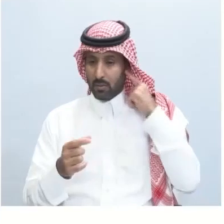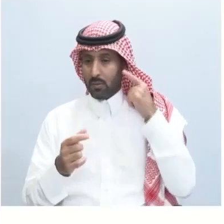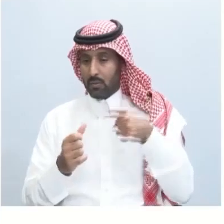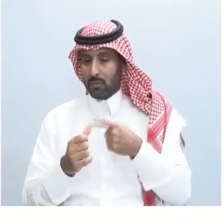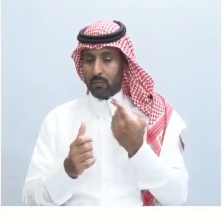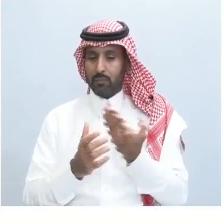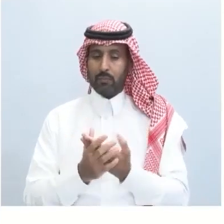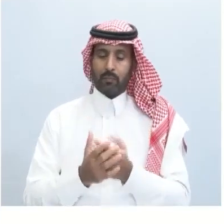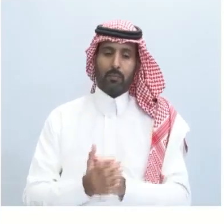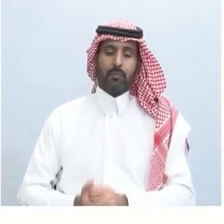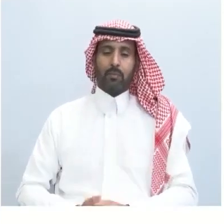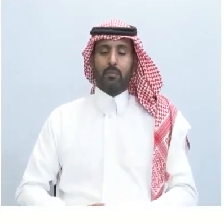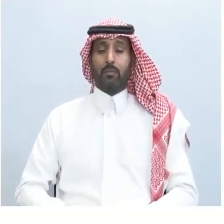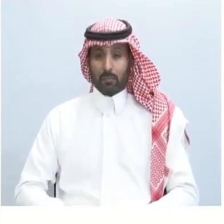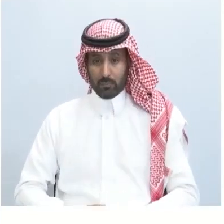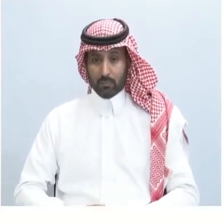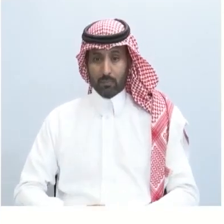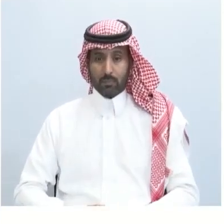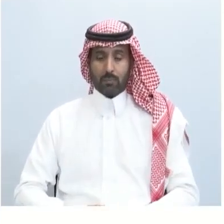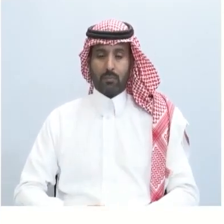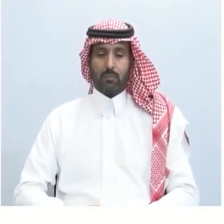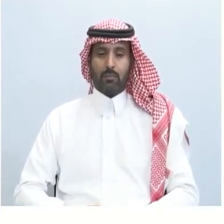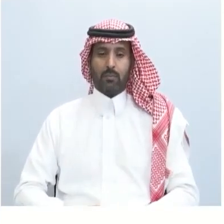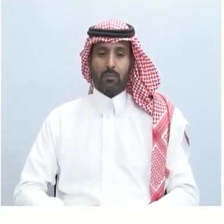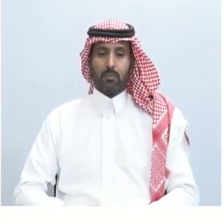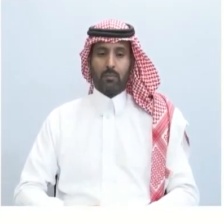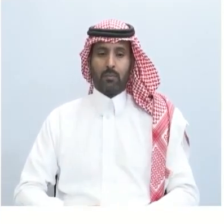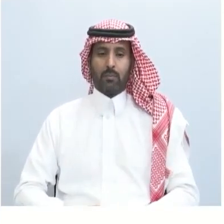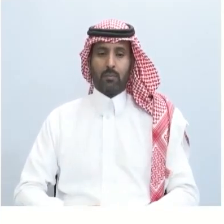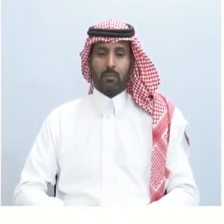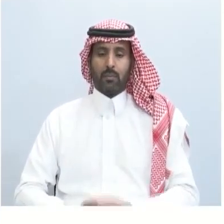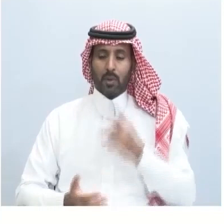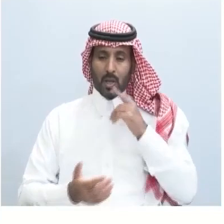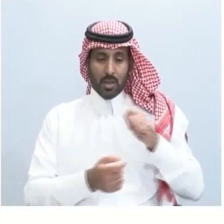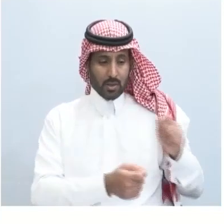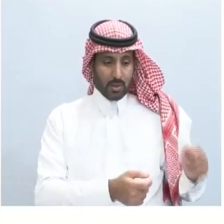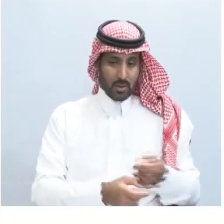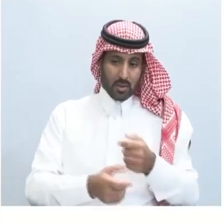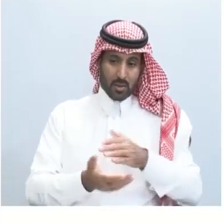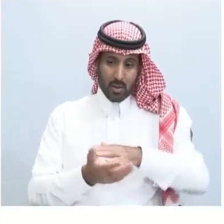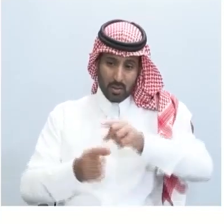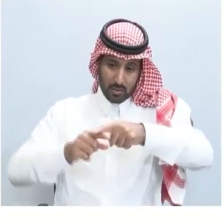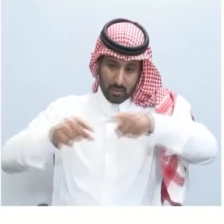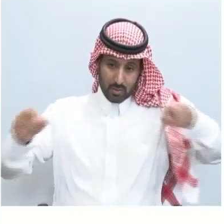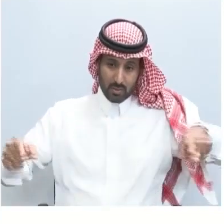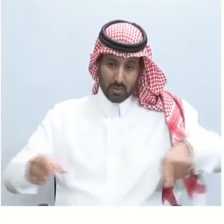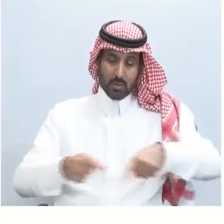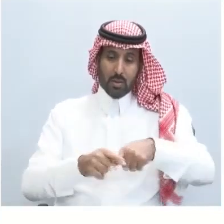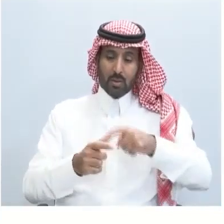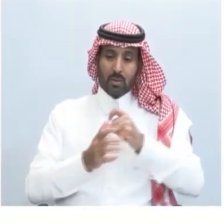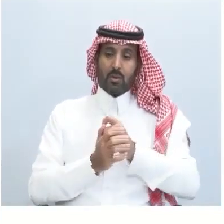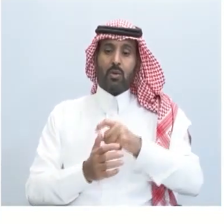first three, then we will decide which is which. Ice hockey is played on a rink that is 200